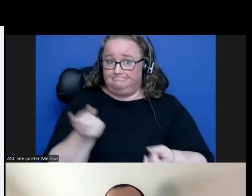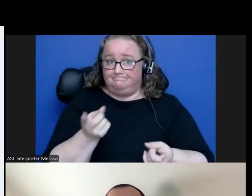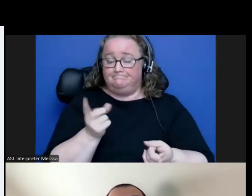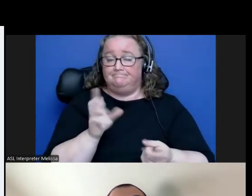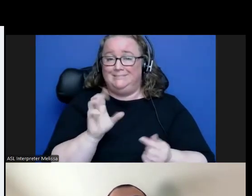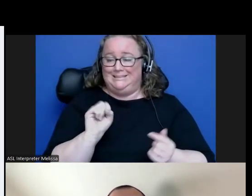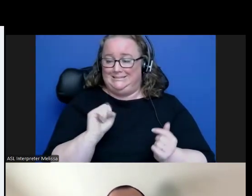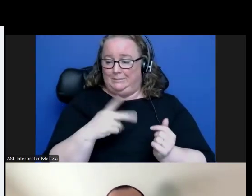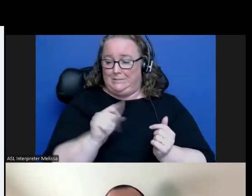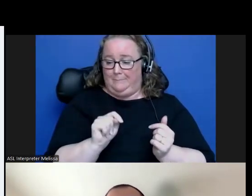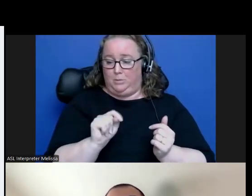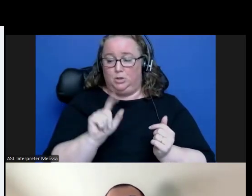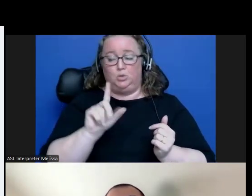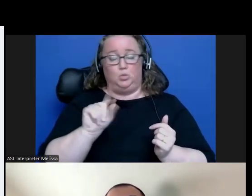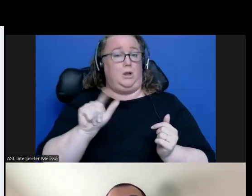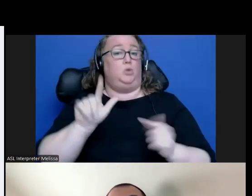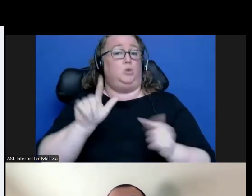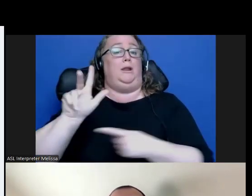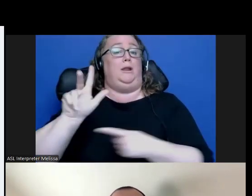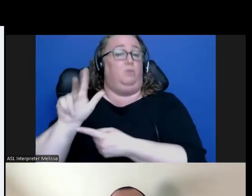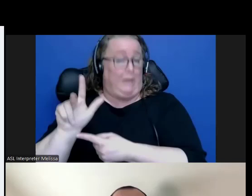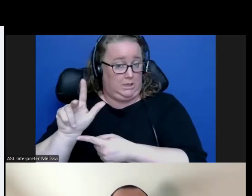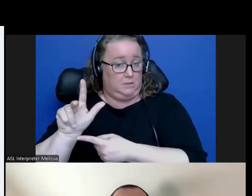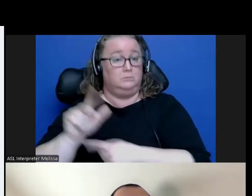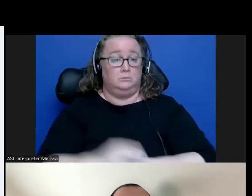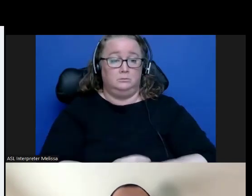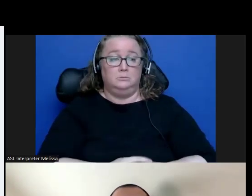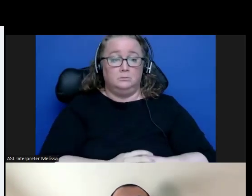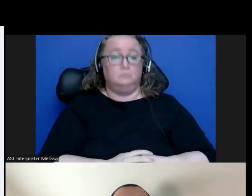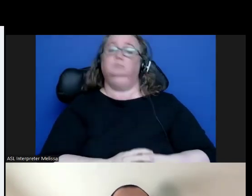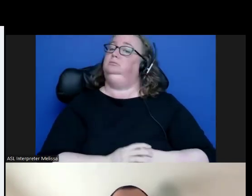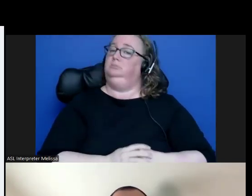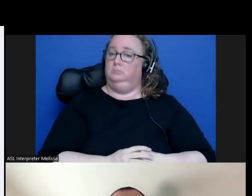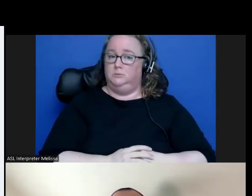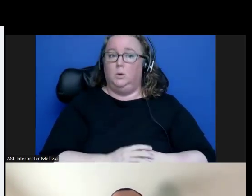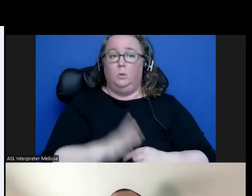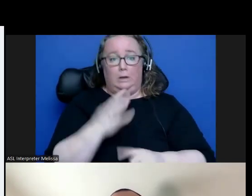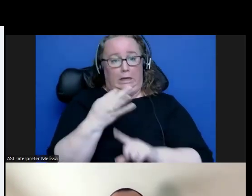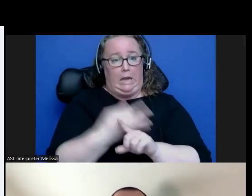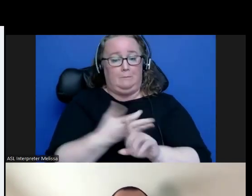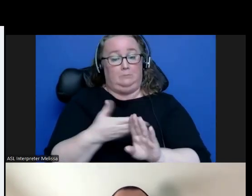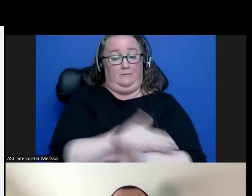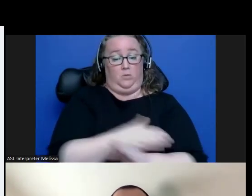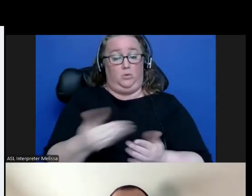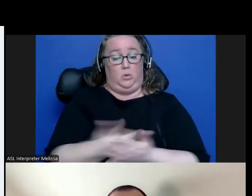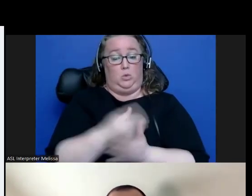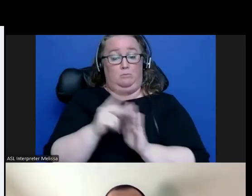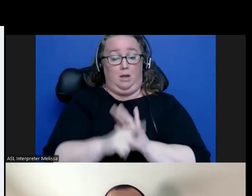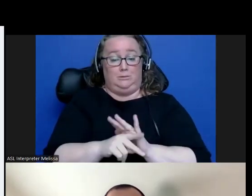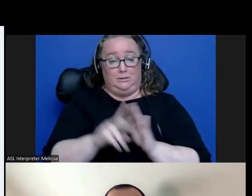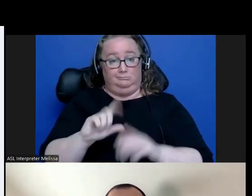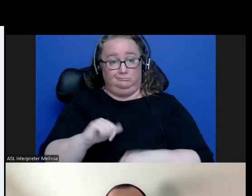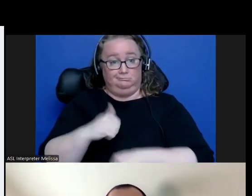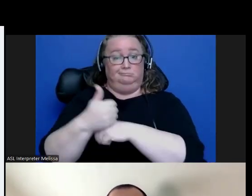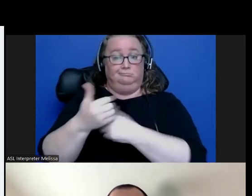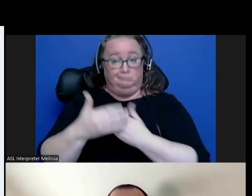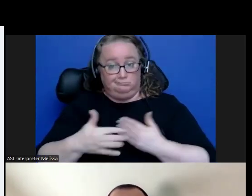of 2023, so roughly 9 months before the new policy went into effect